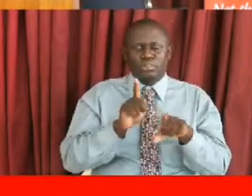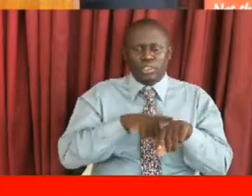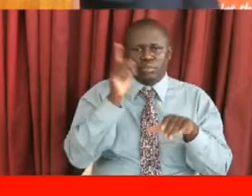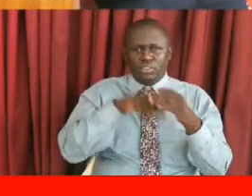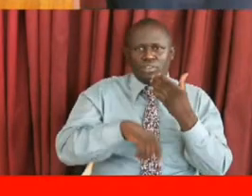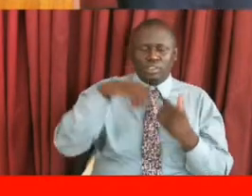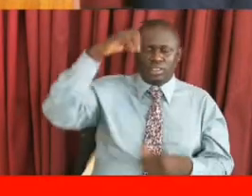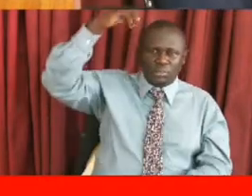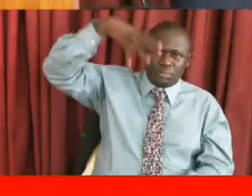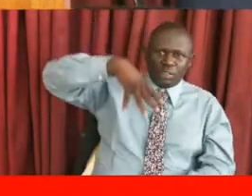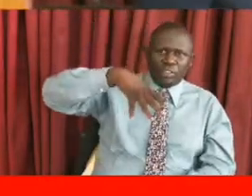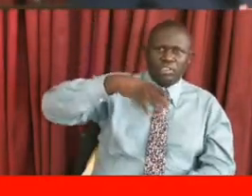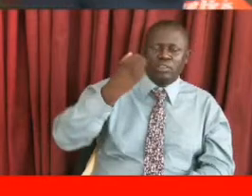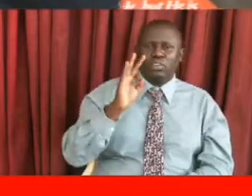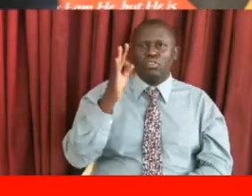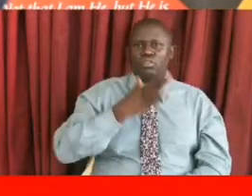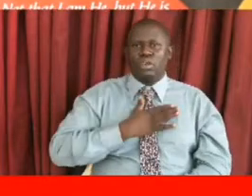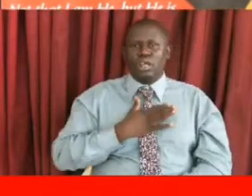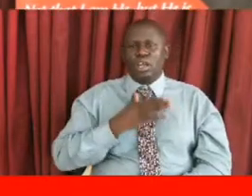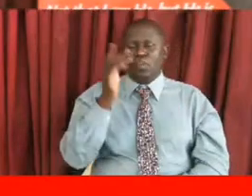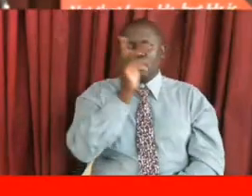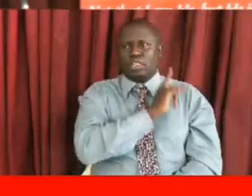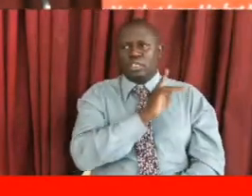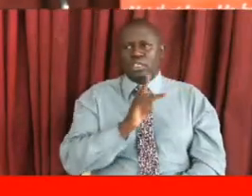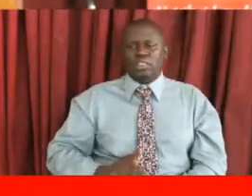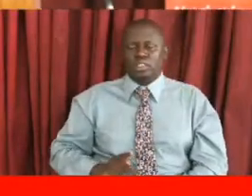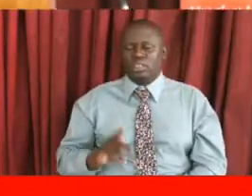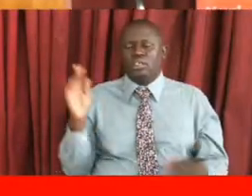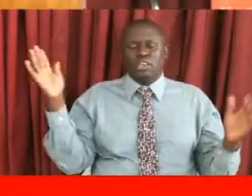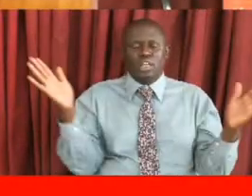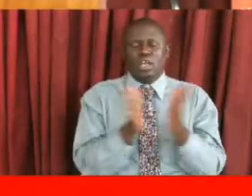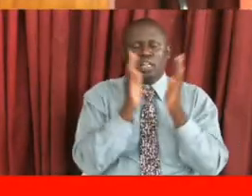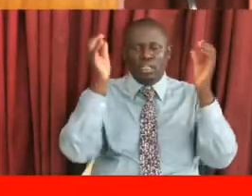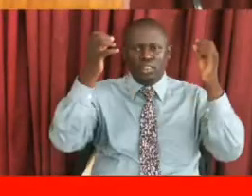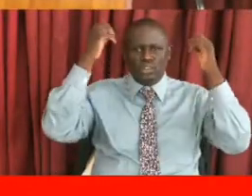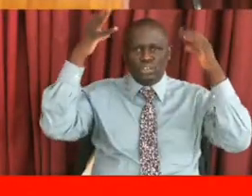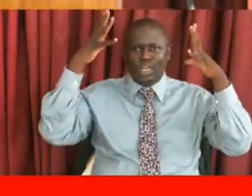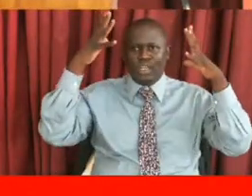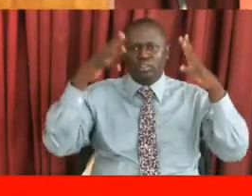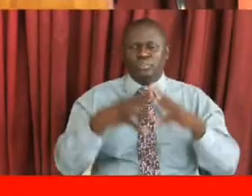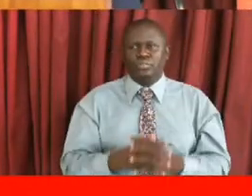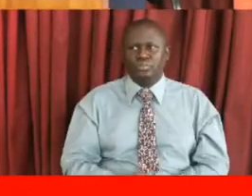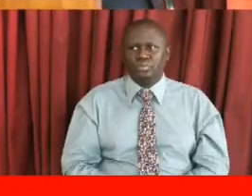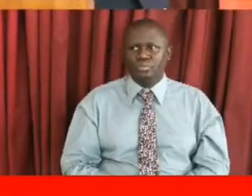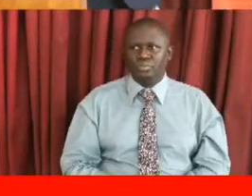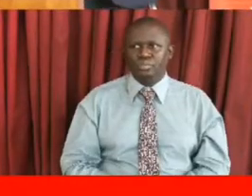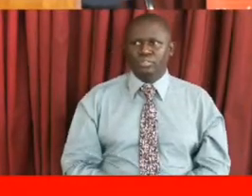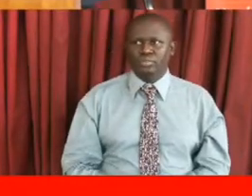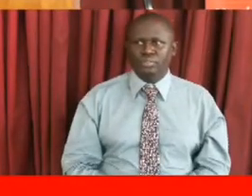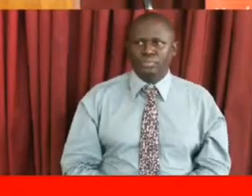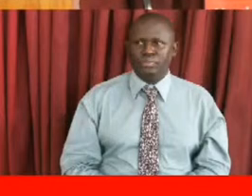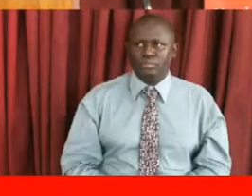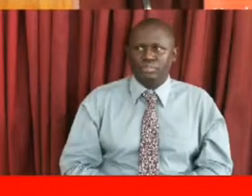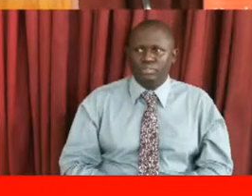presence of our King Hallelujah where we are the Queen we have been lifted